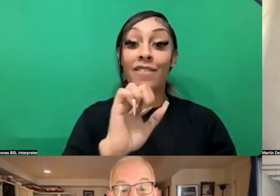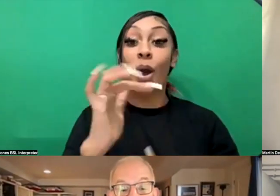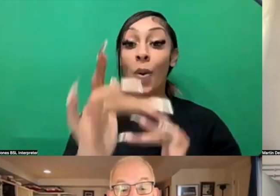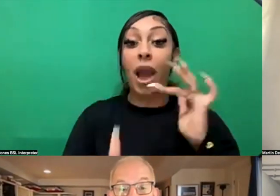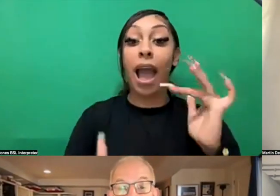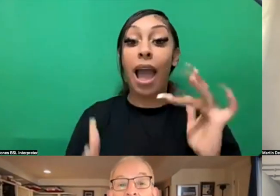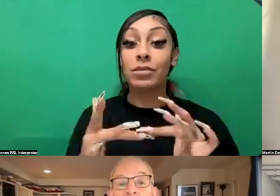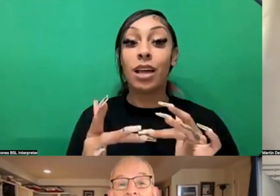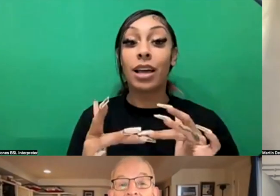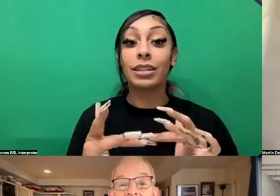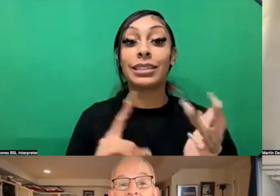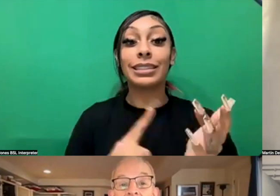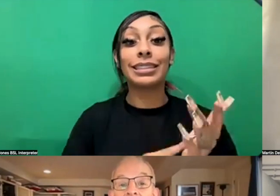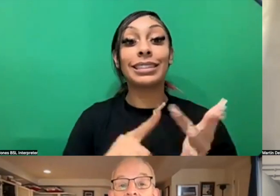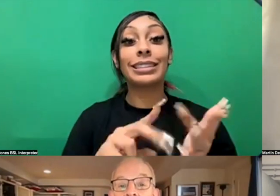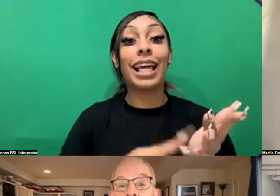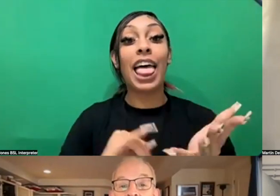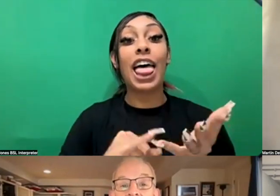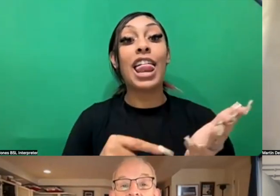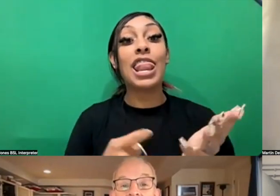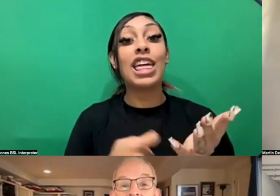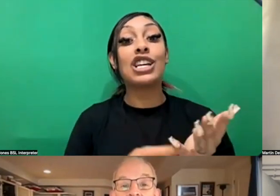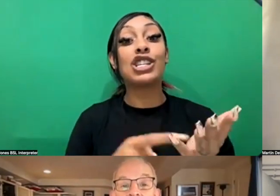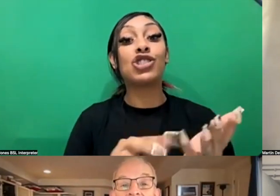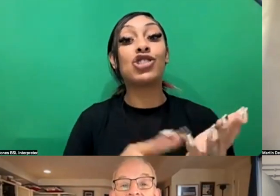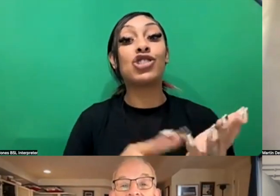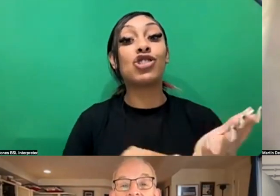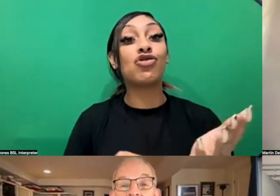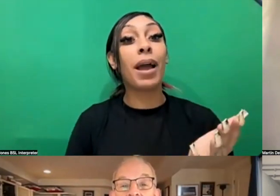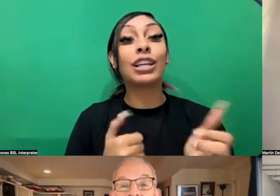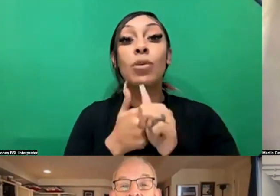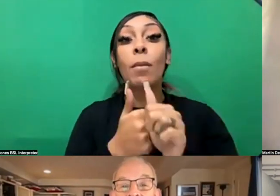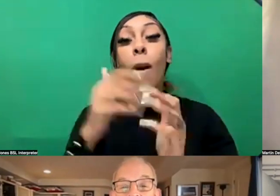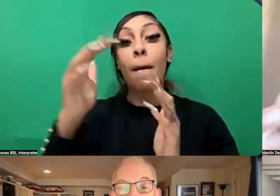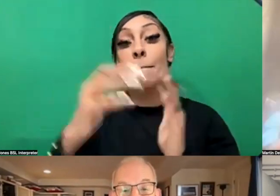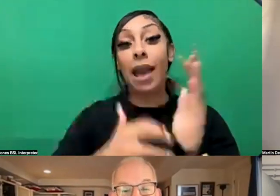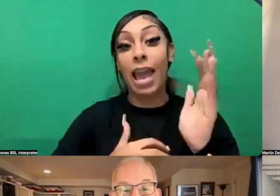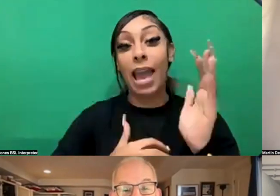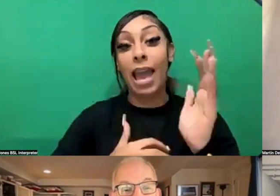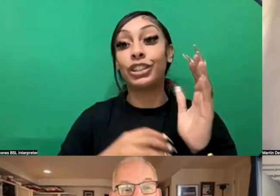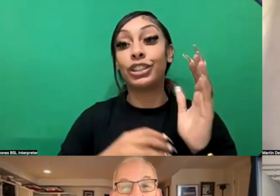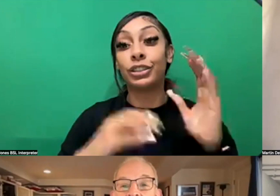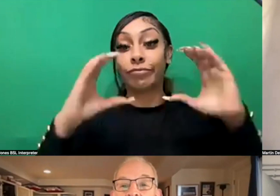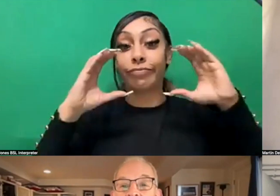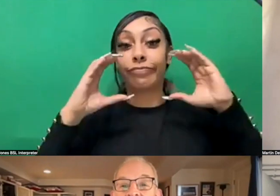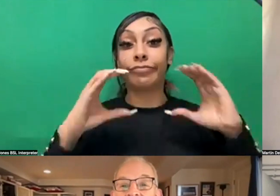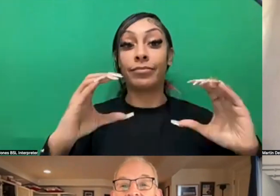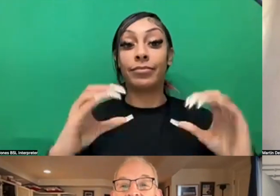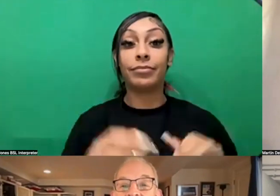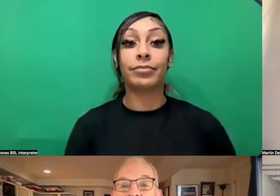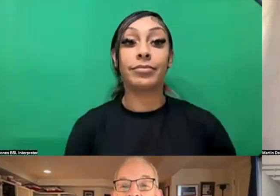the LinnStrument support page, there is a section called, let's see, hold on a second, what